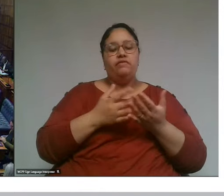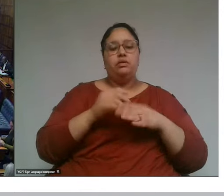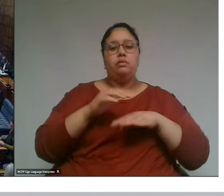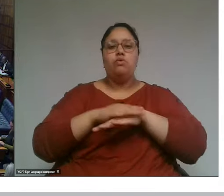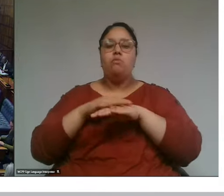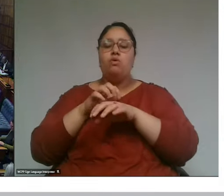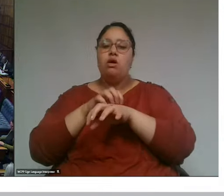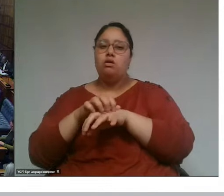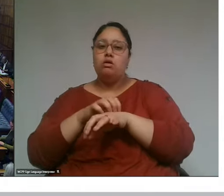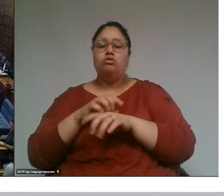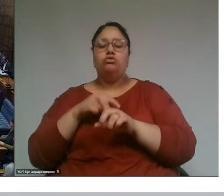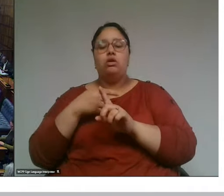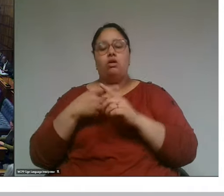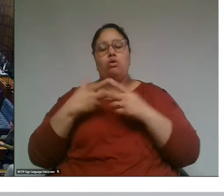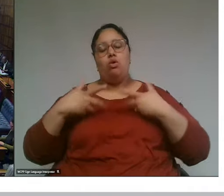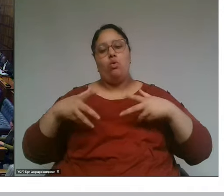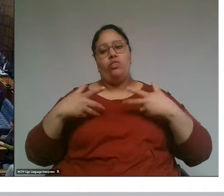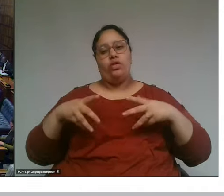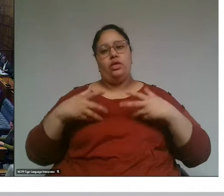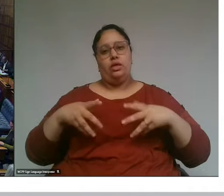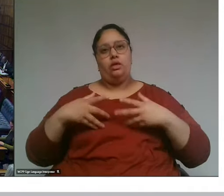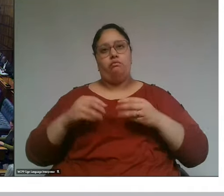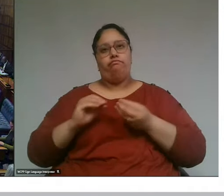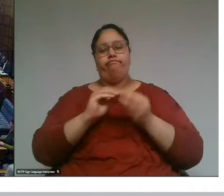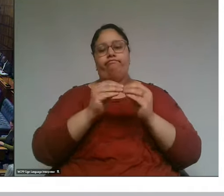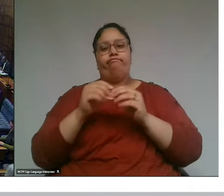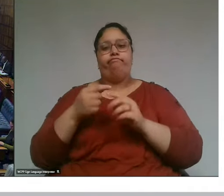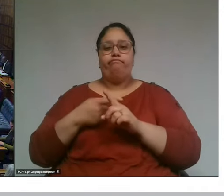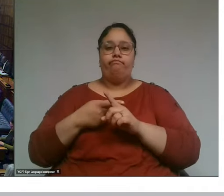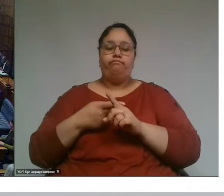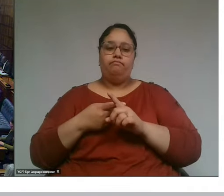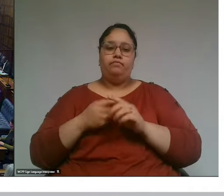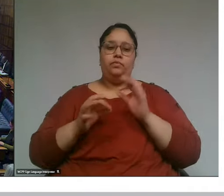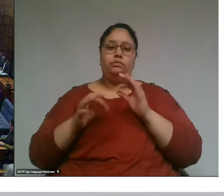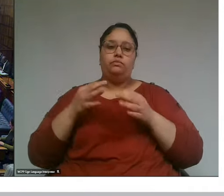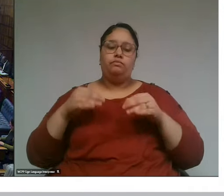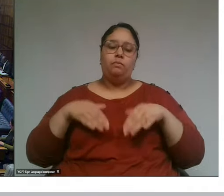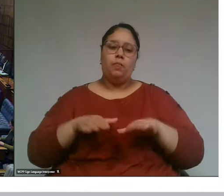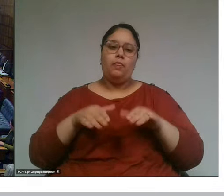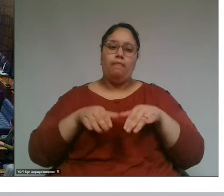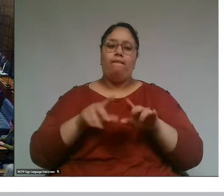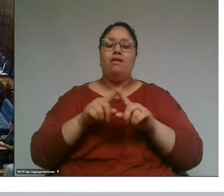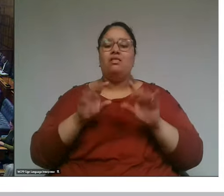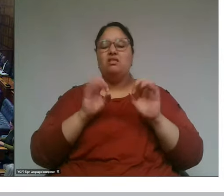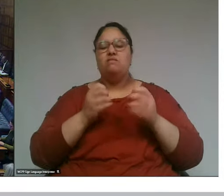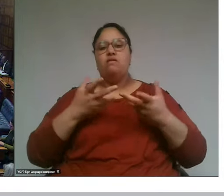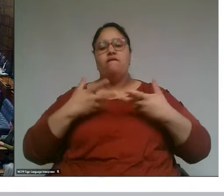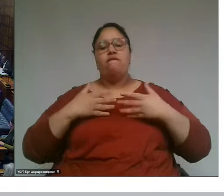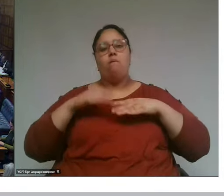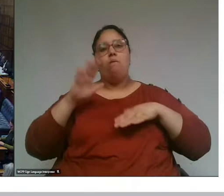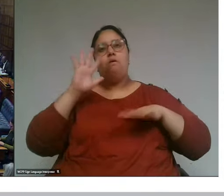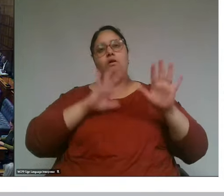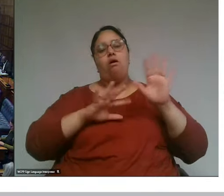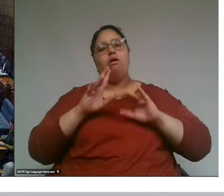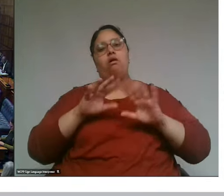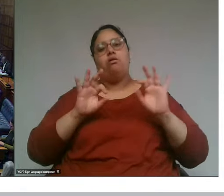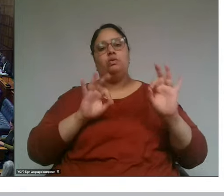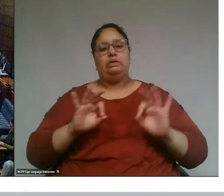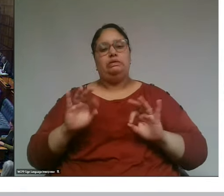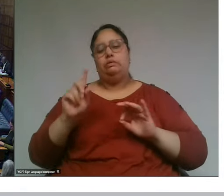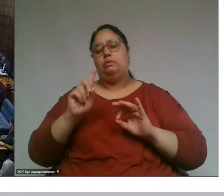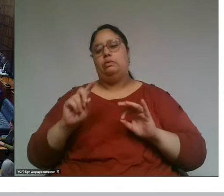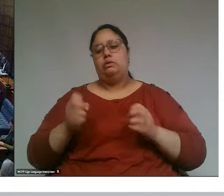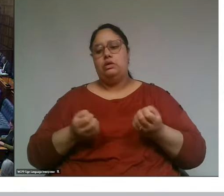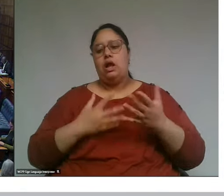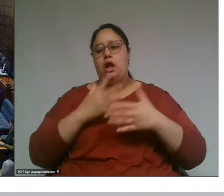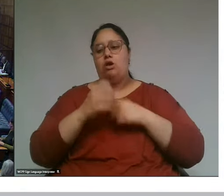Agriculture and clothing and textiles so that just gives a bit more color to um the the the line in in in the